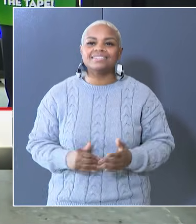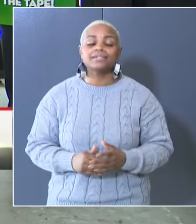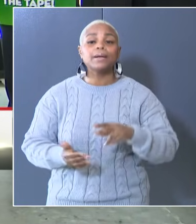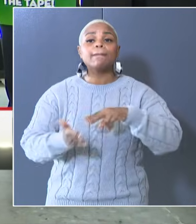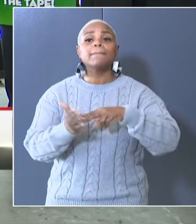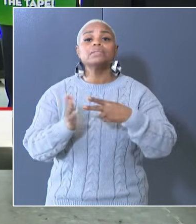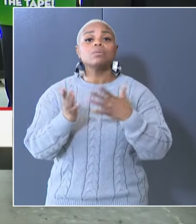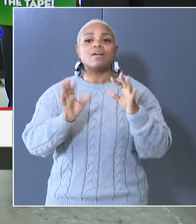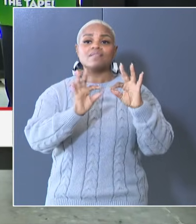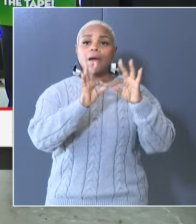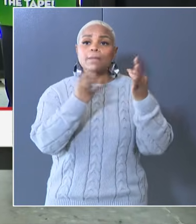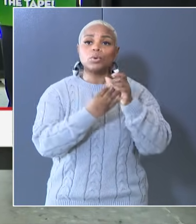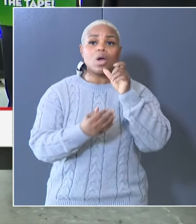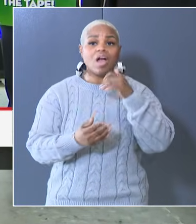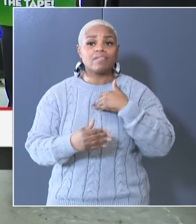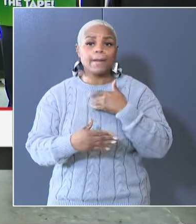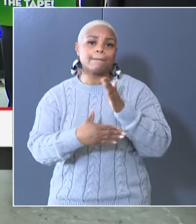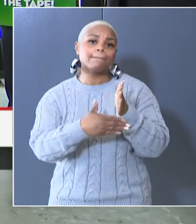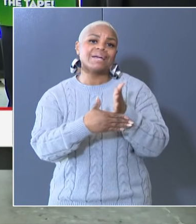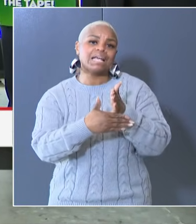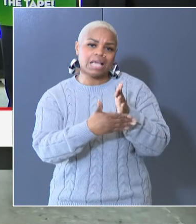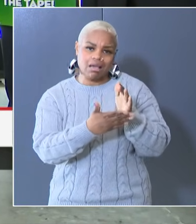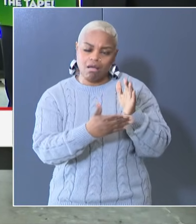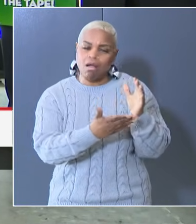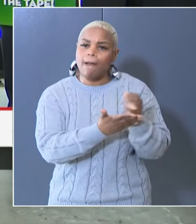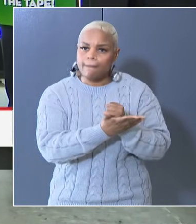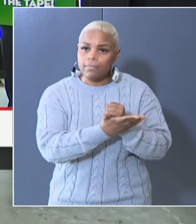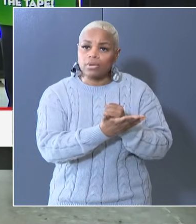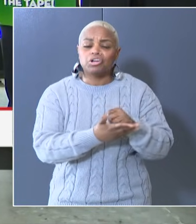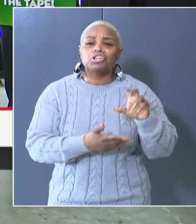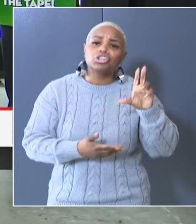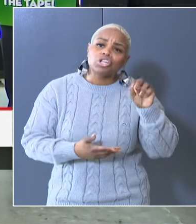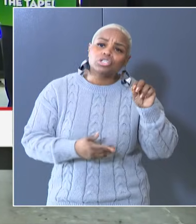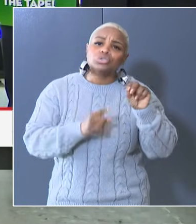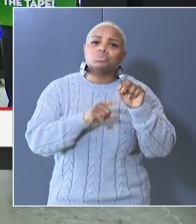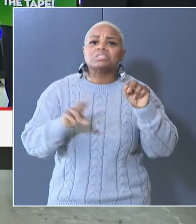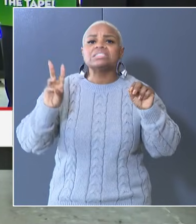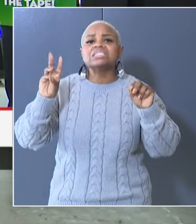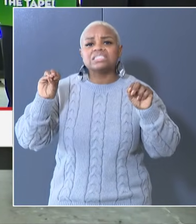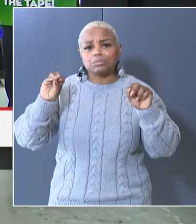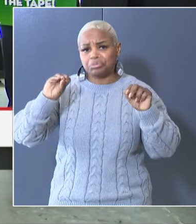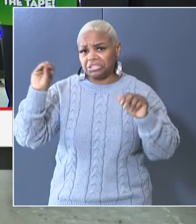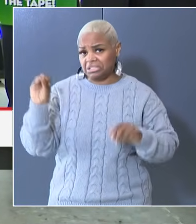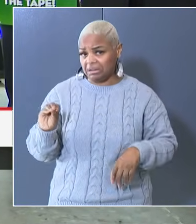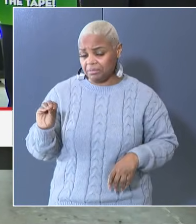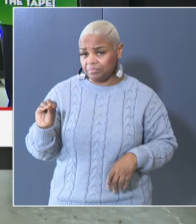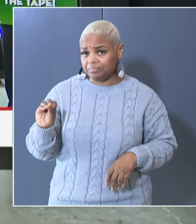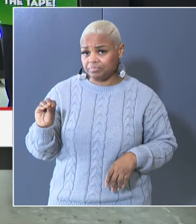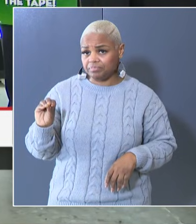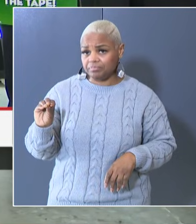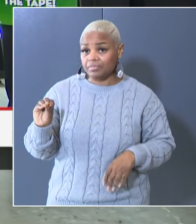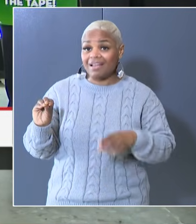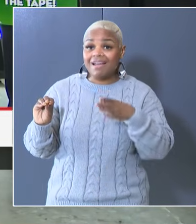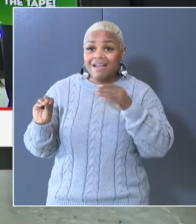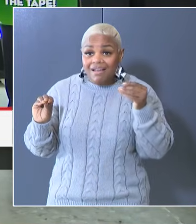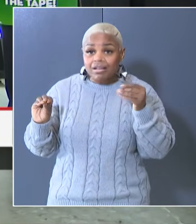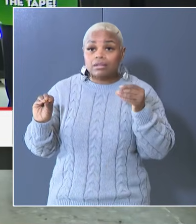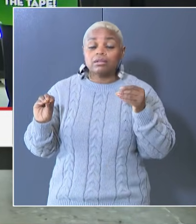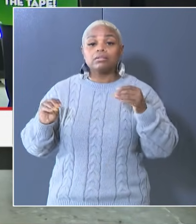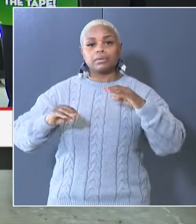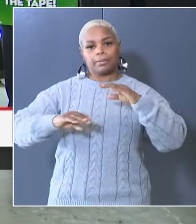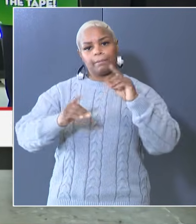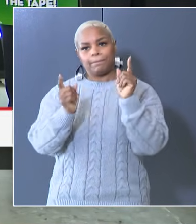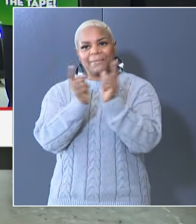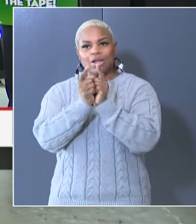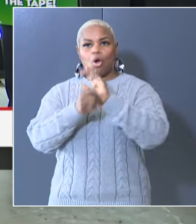family income, and it does so while meeting the highest standards of environmental performance. Cycle